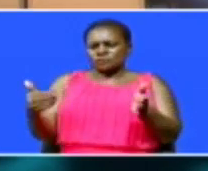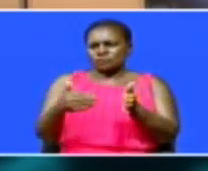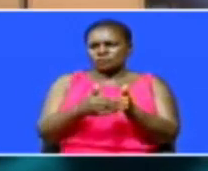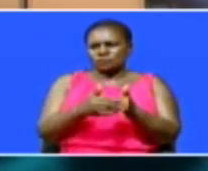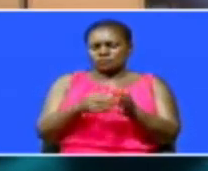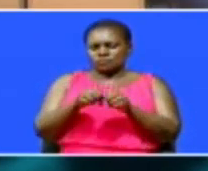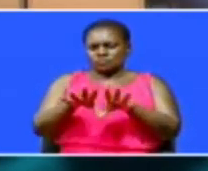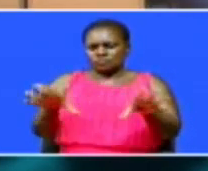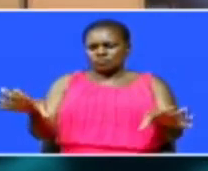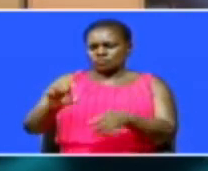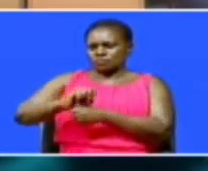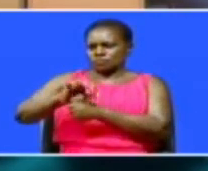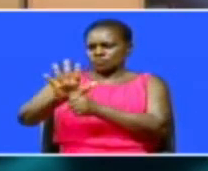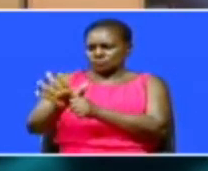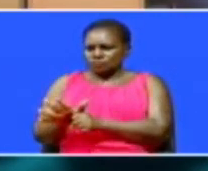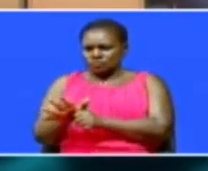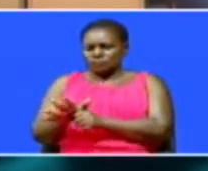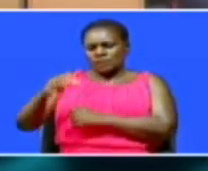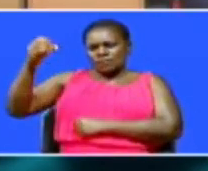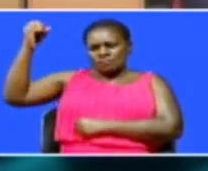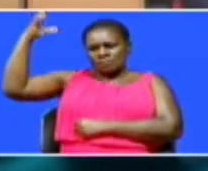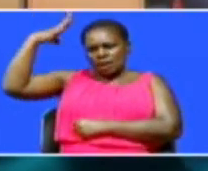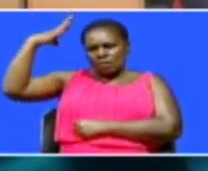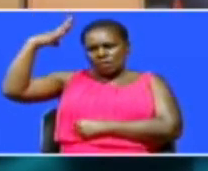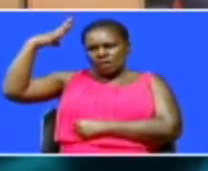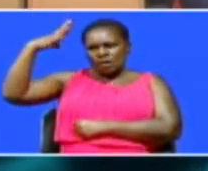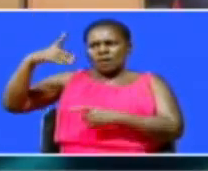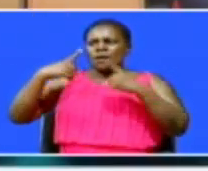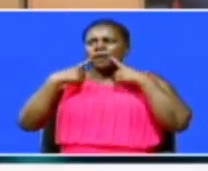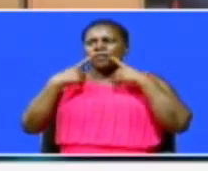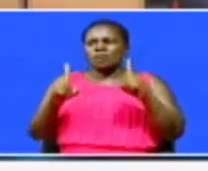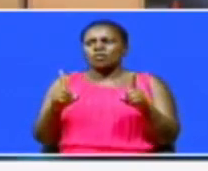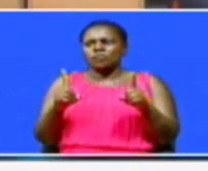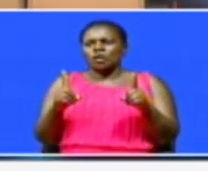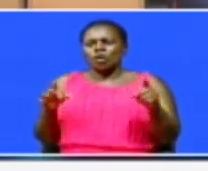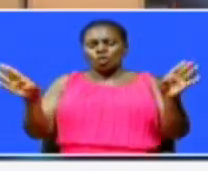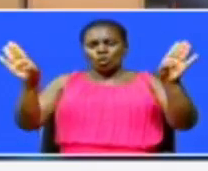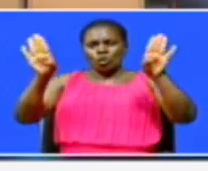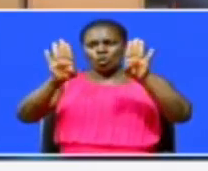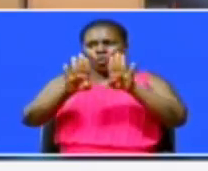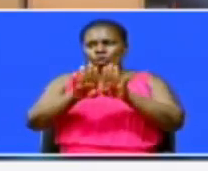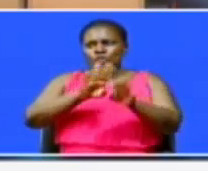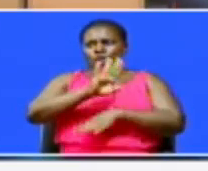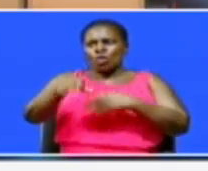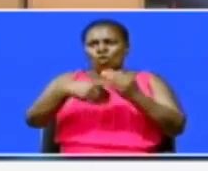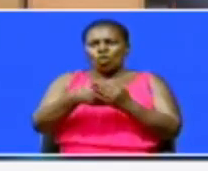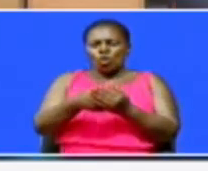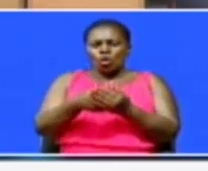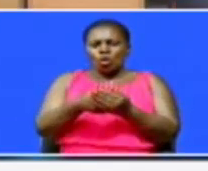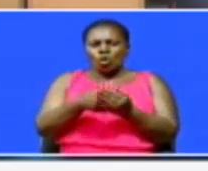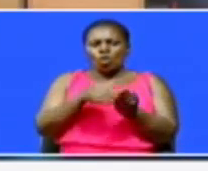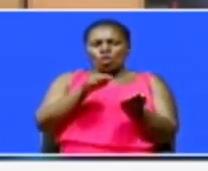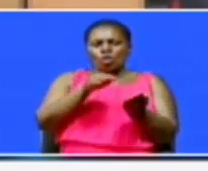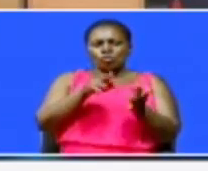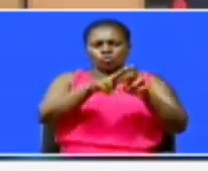potential spread of the coronavirus, electricity firm Kenya Power has announced temporary closure of all its banking halls across the